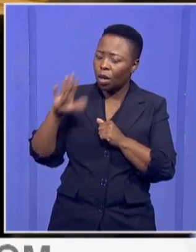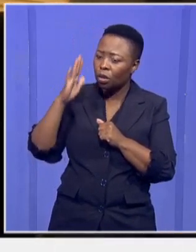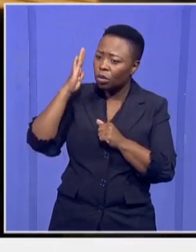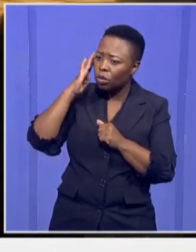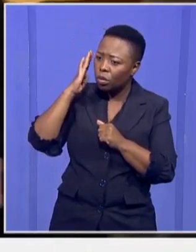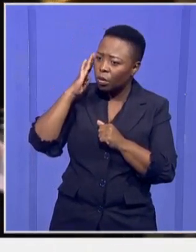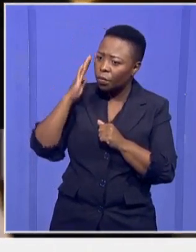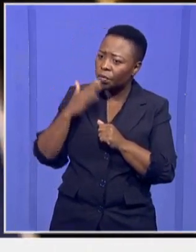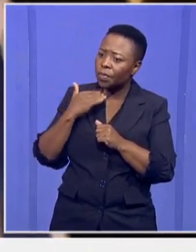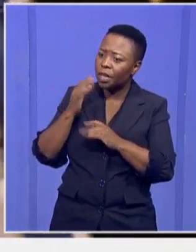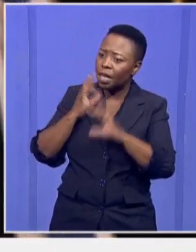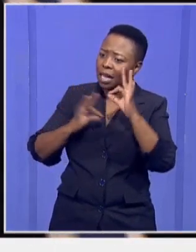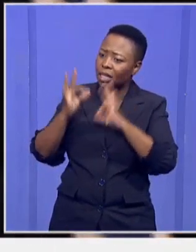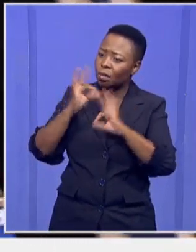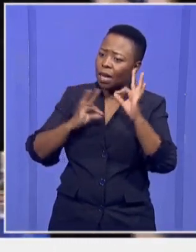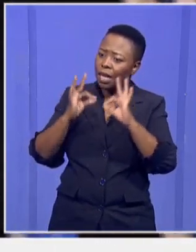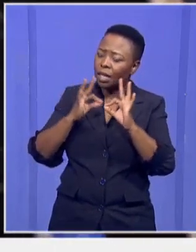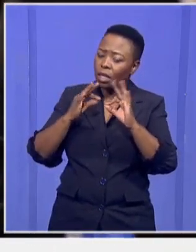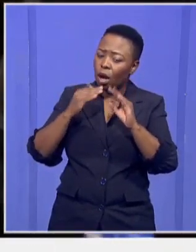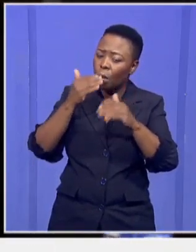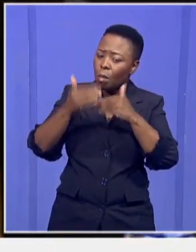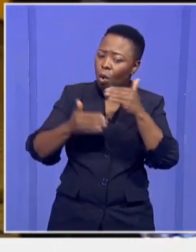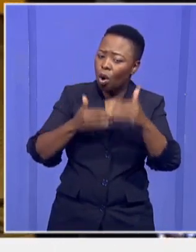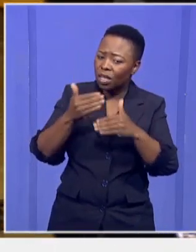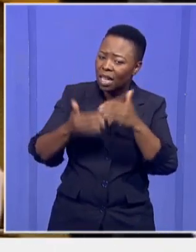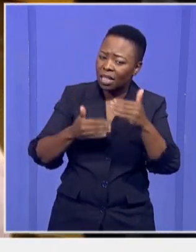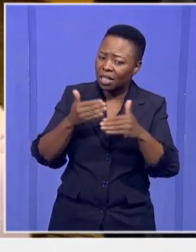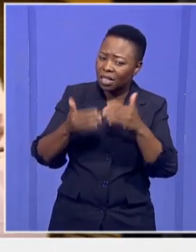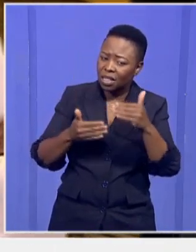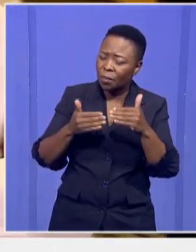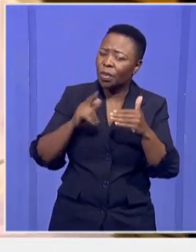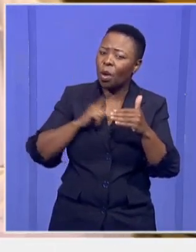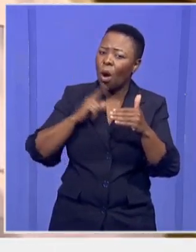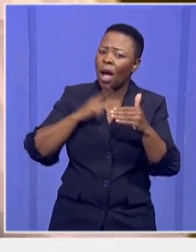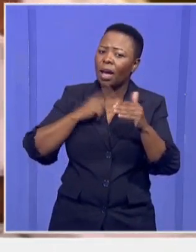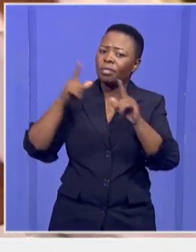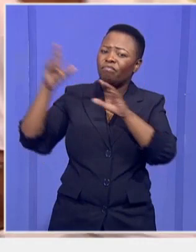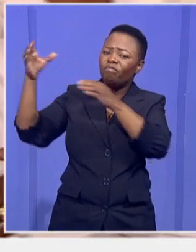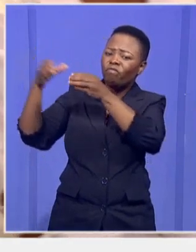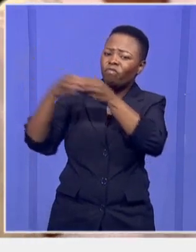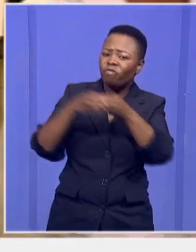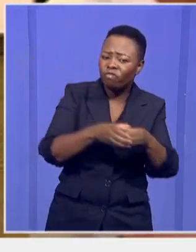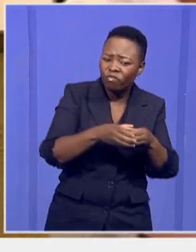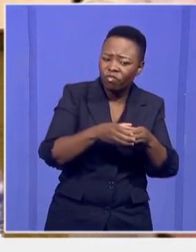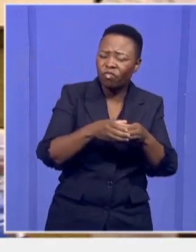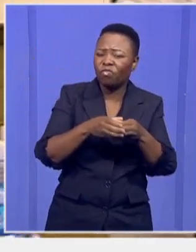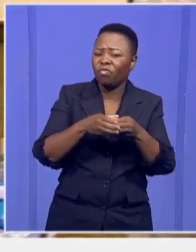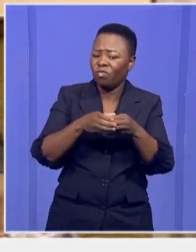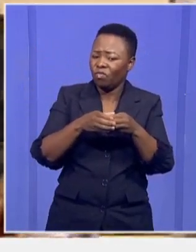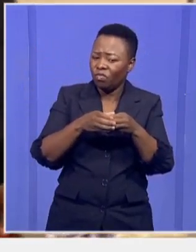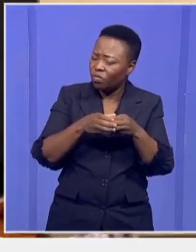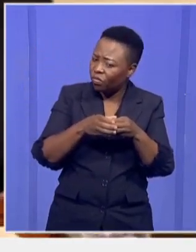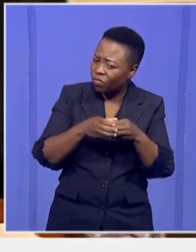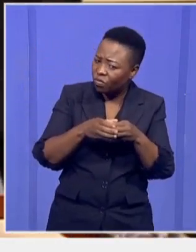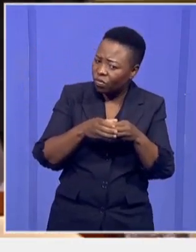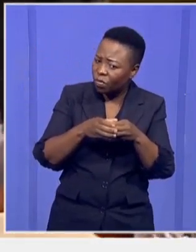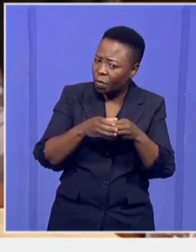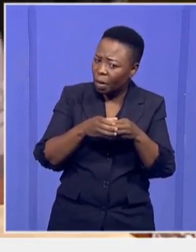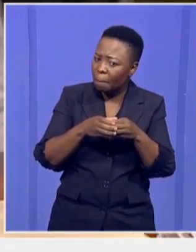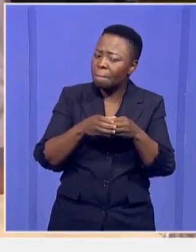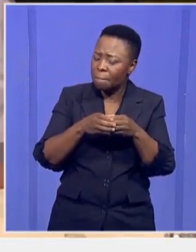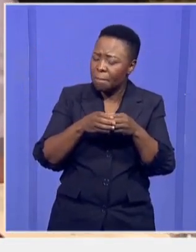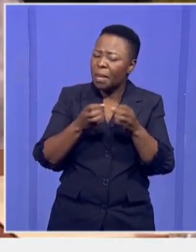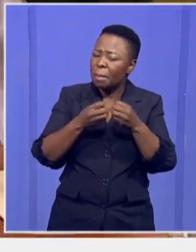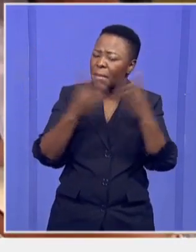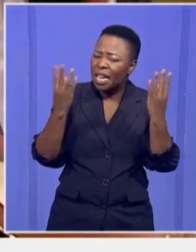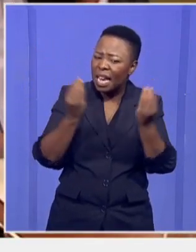through to the process. How is it like, obviously, evacuation with a number of obstacles that you have to overcome